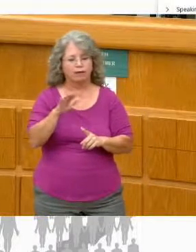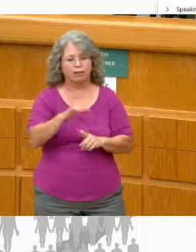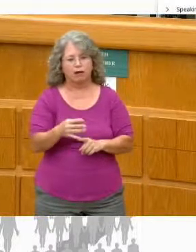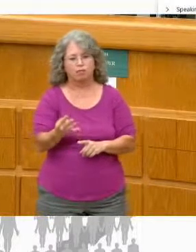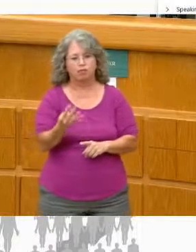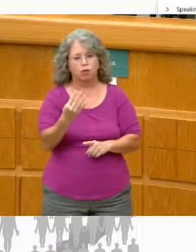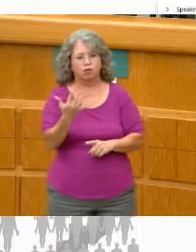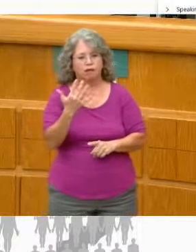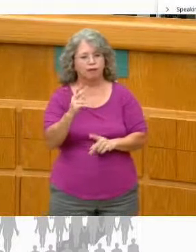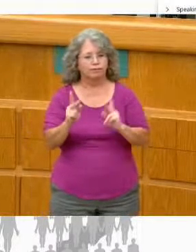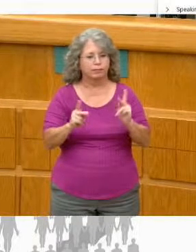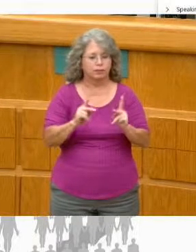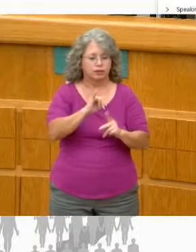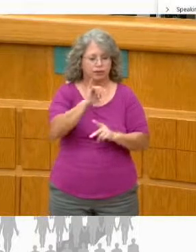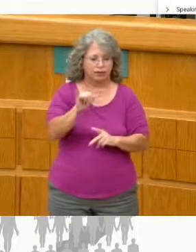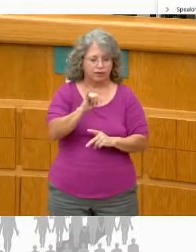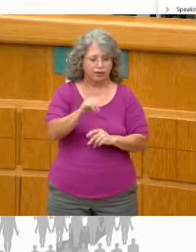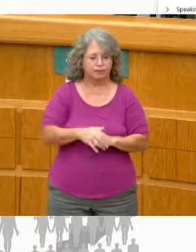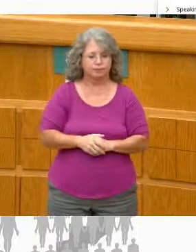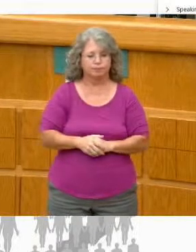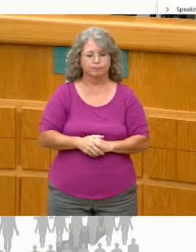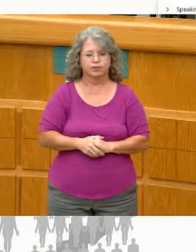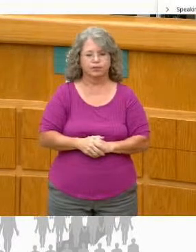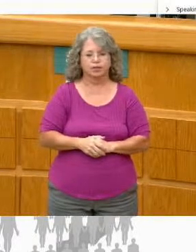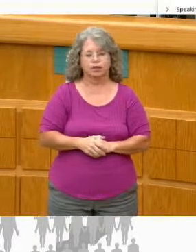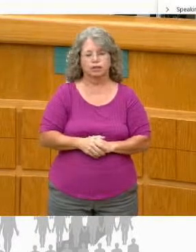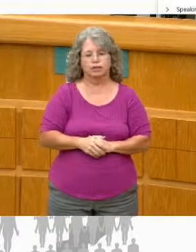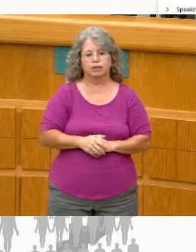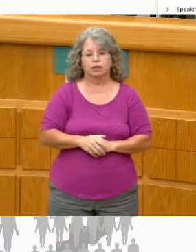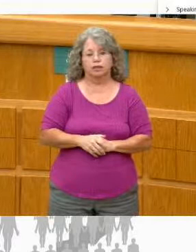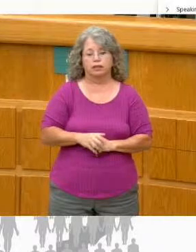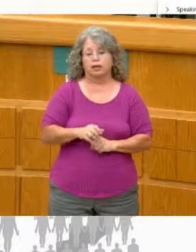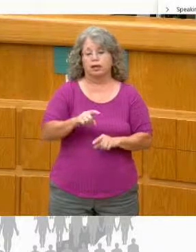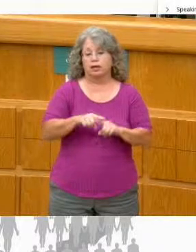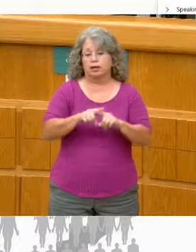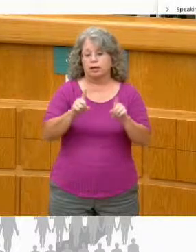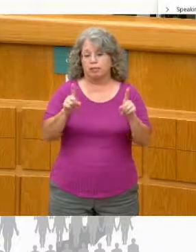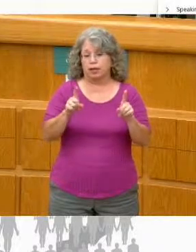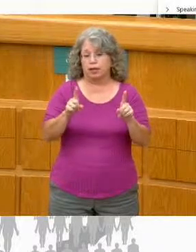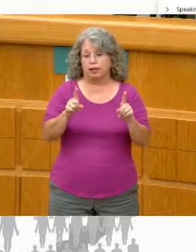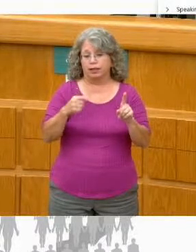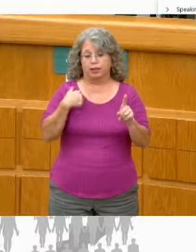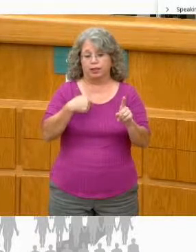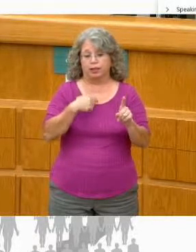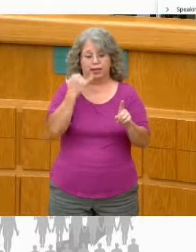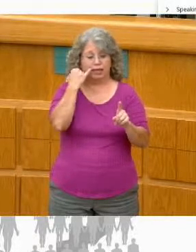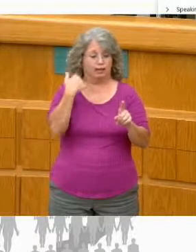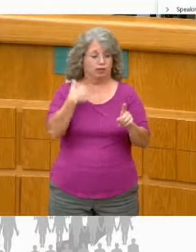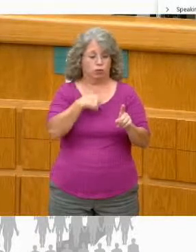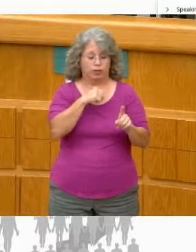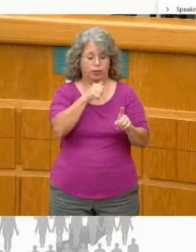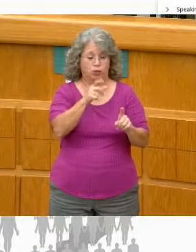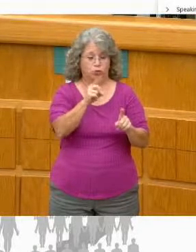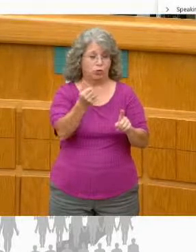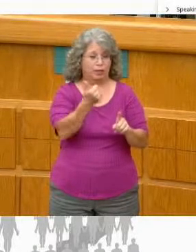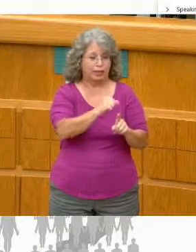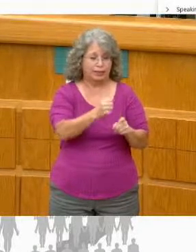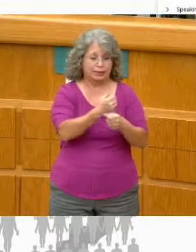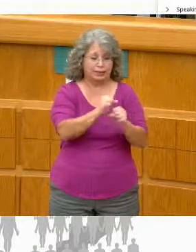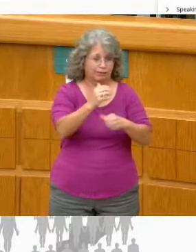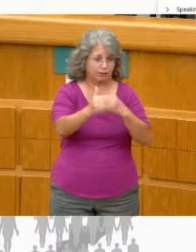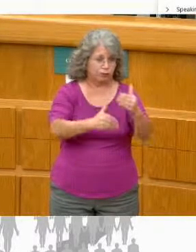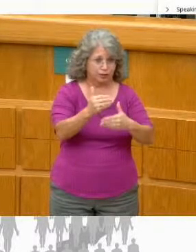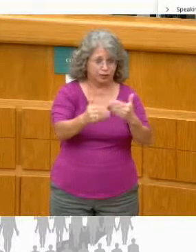have become infected. The grayed out bodies here are how high the transmission rate could be if we don't do anything